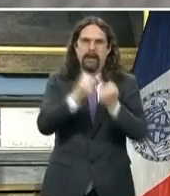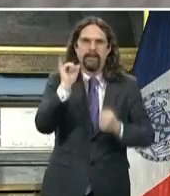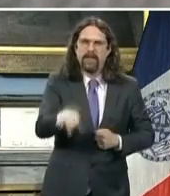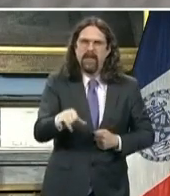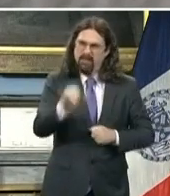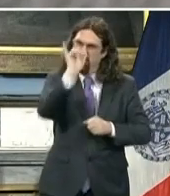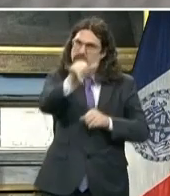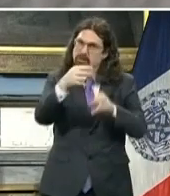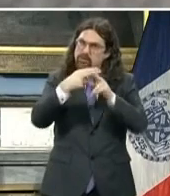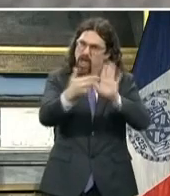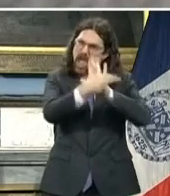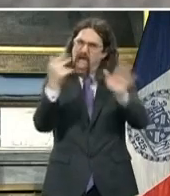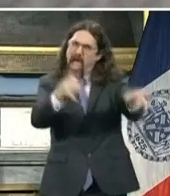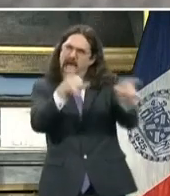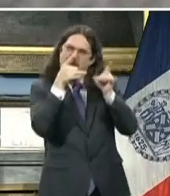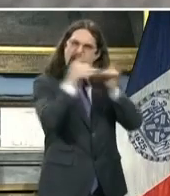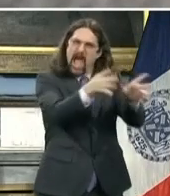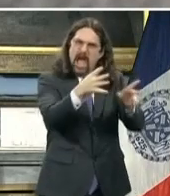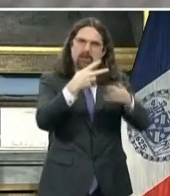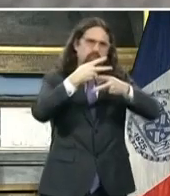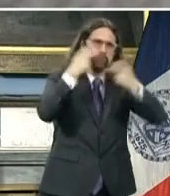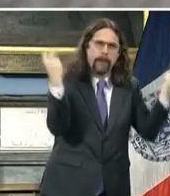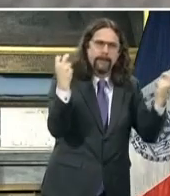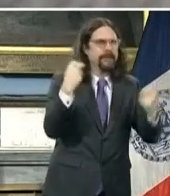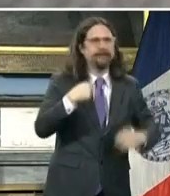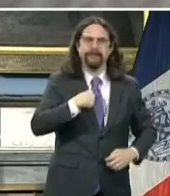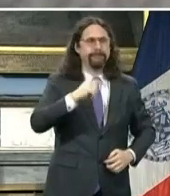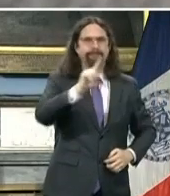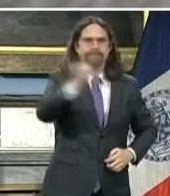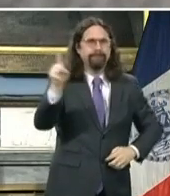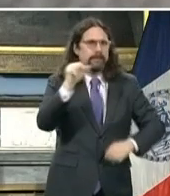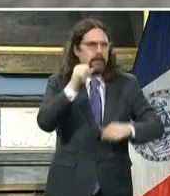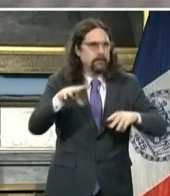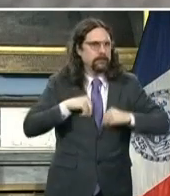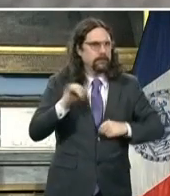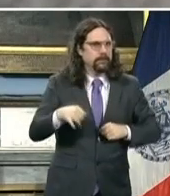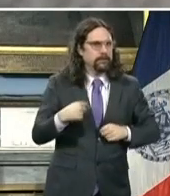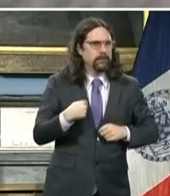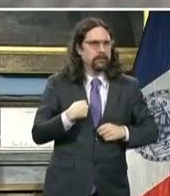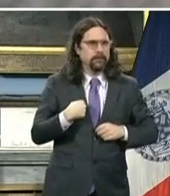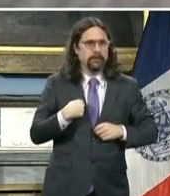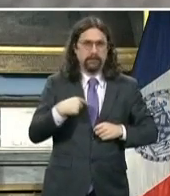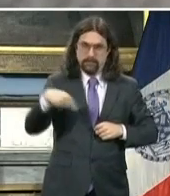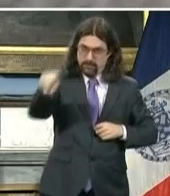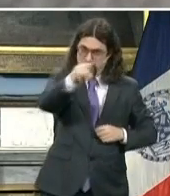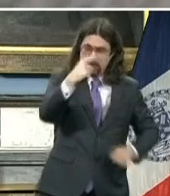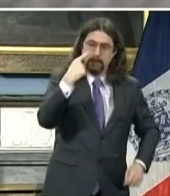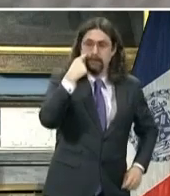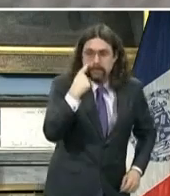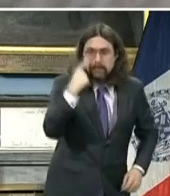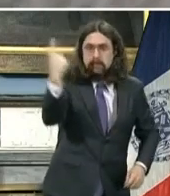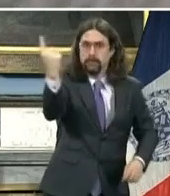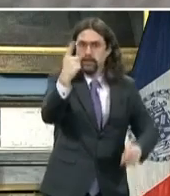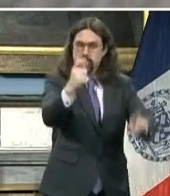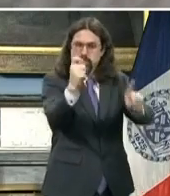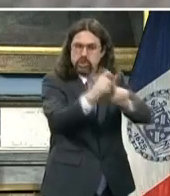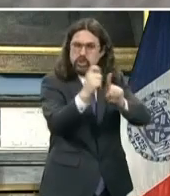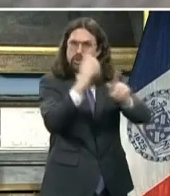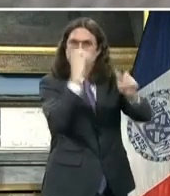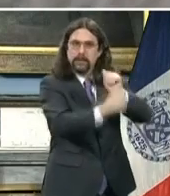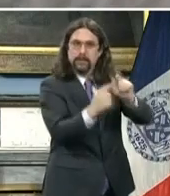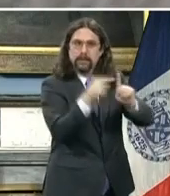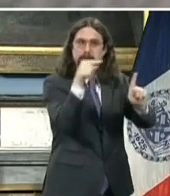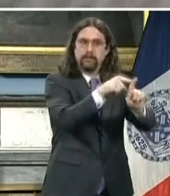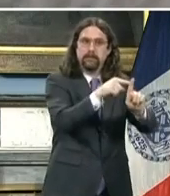urgent situation, call 911. We want to find the perpetrators of these crimes. We want to find anyone who's discriminated